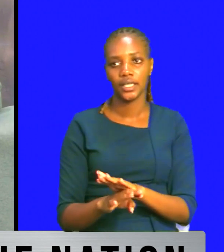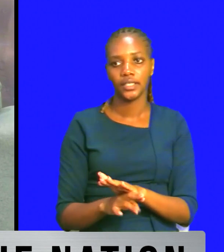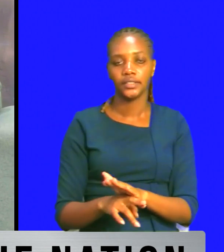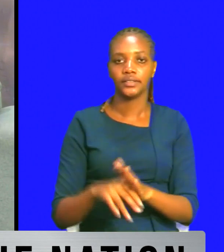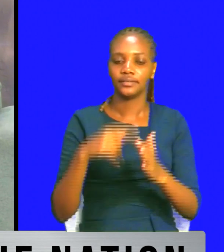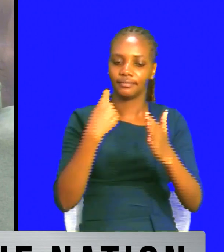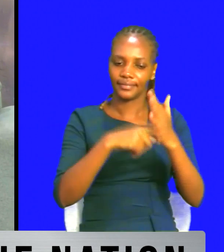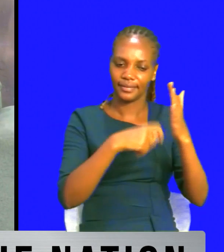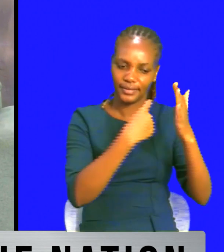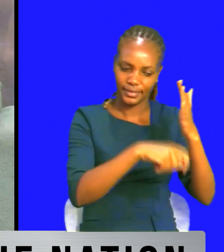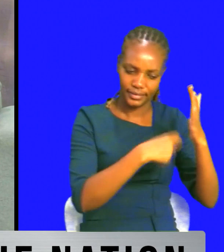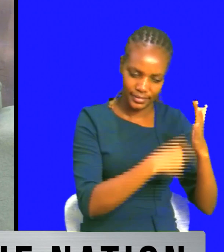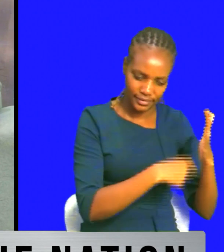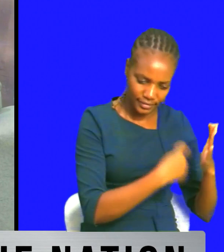taxed.